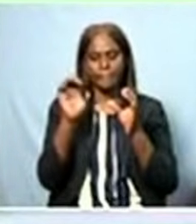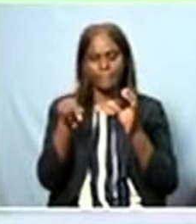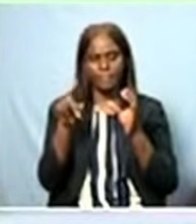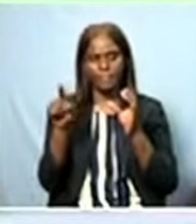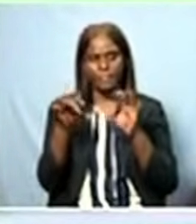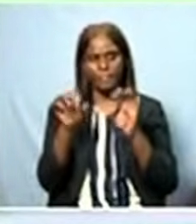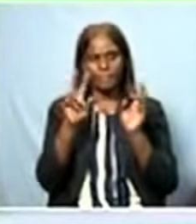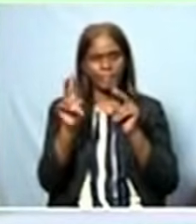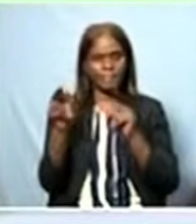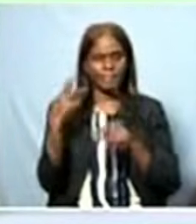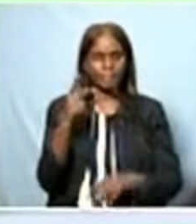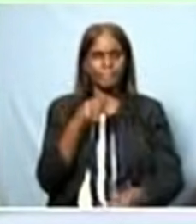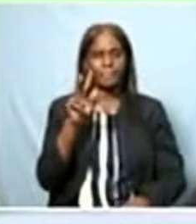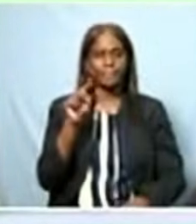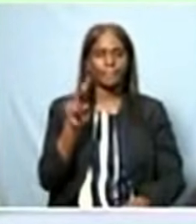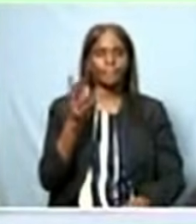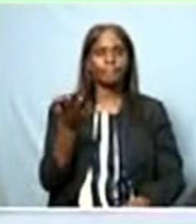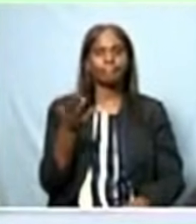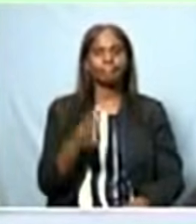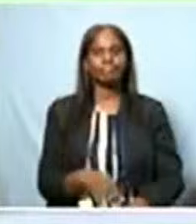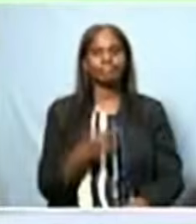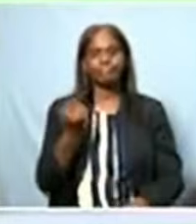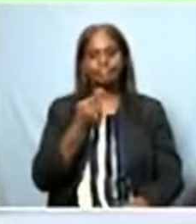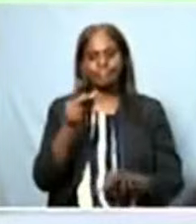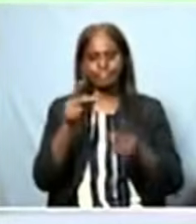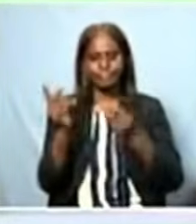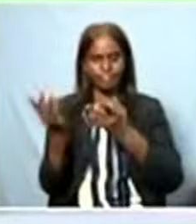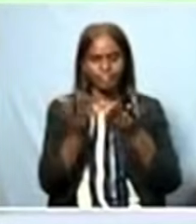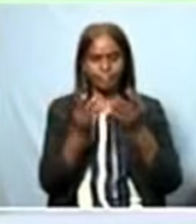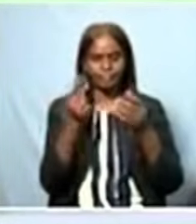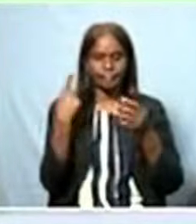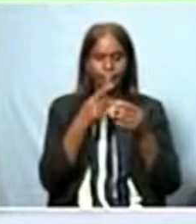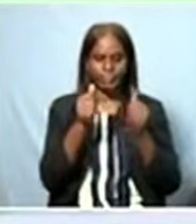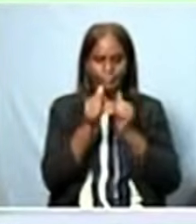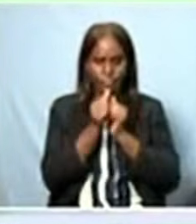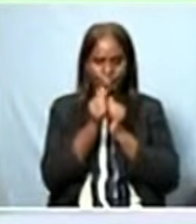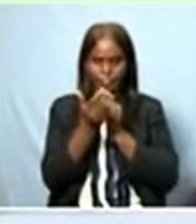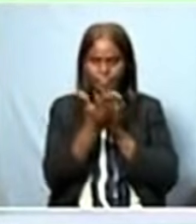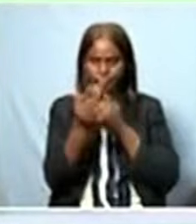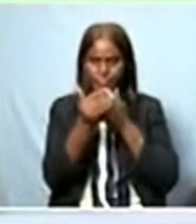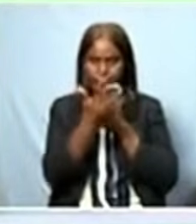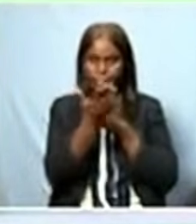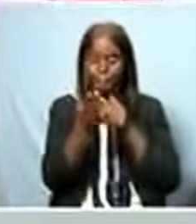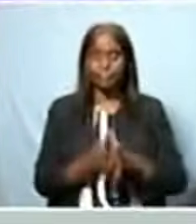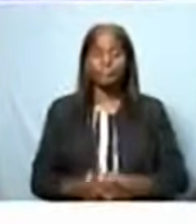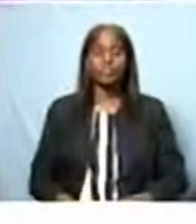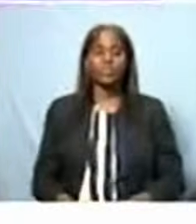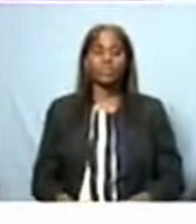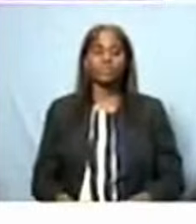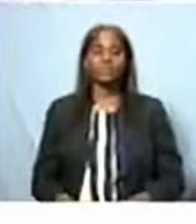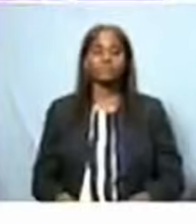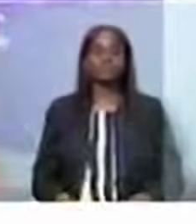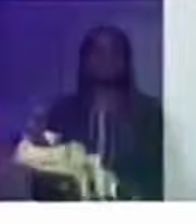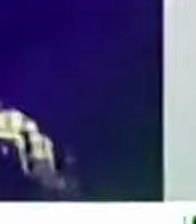Keep watching Parliament Television, the only station that endeavors to bring Parliament closer to you.